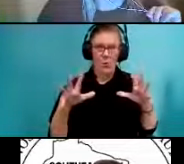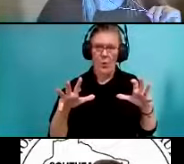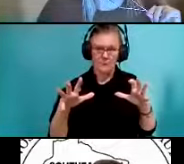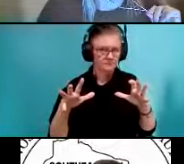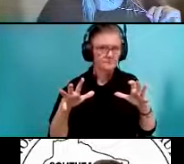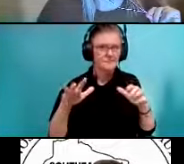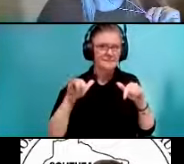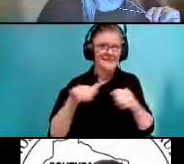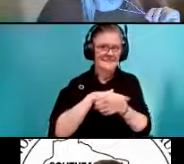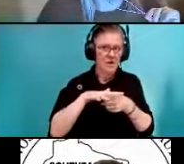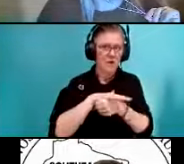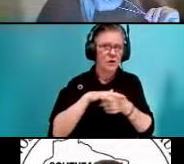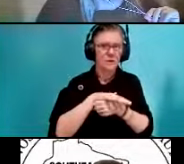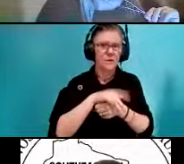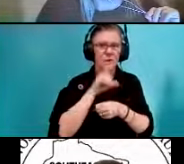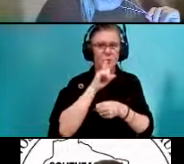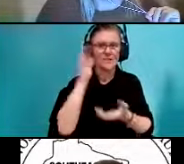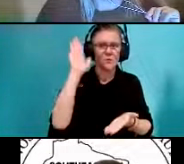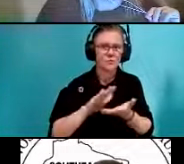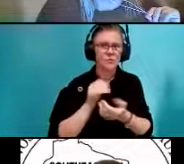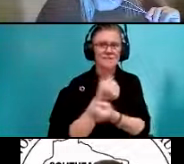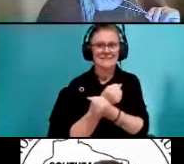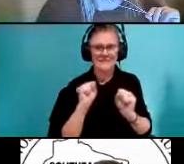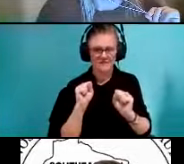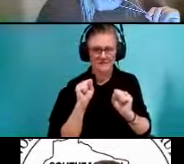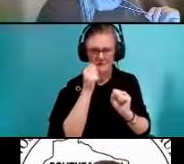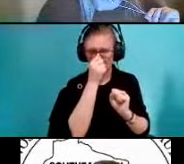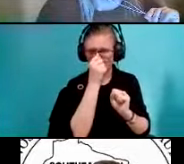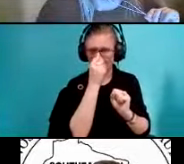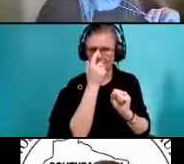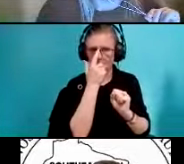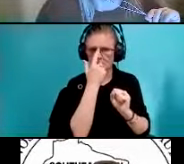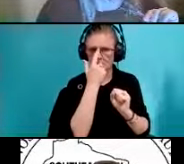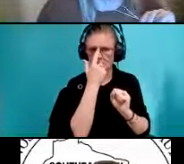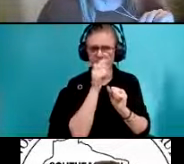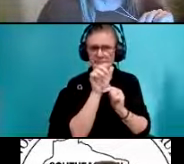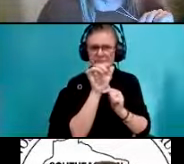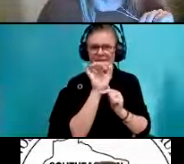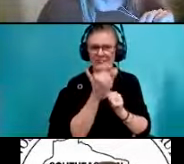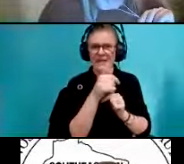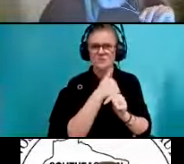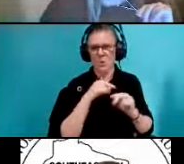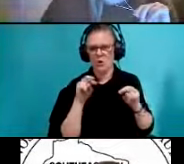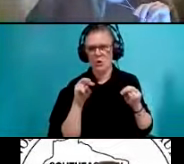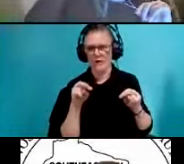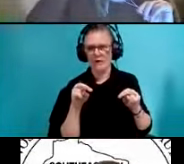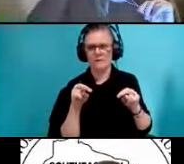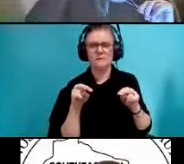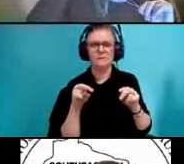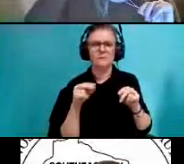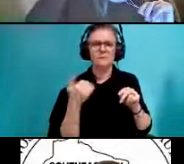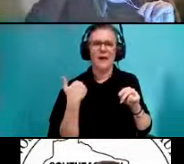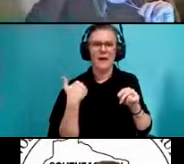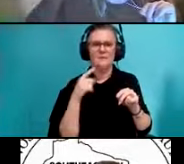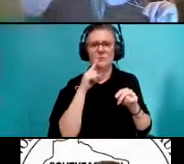corridor, or things that are going to reduce safety. So that these are things that we're going to look at, and I have some